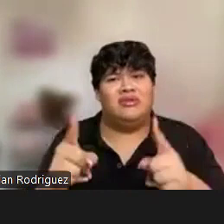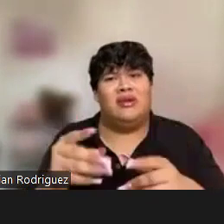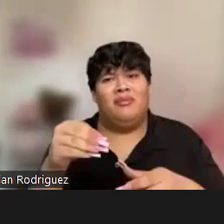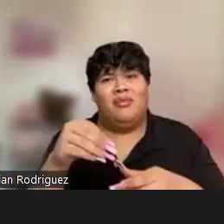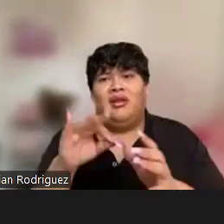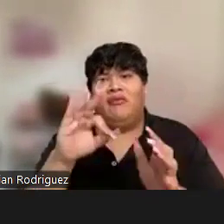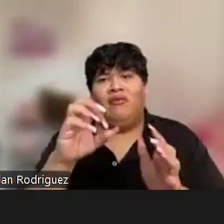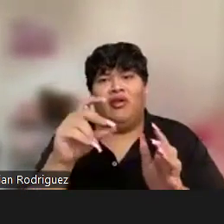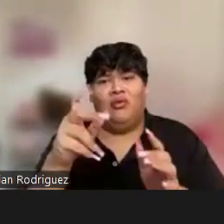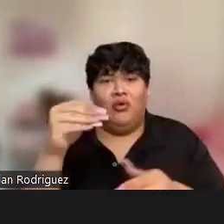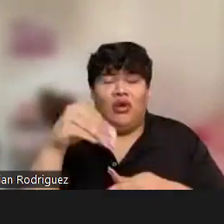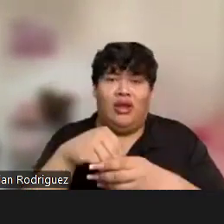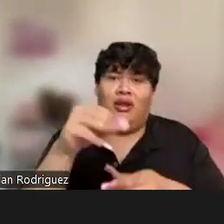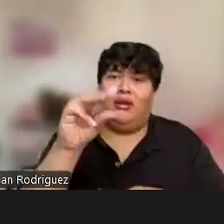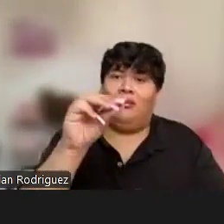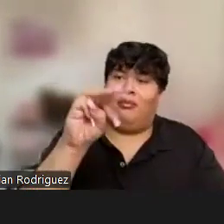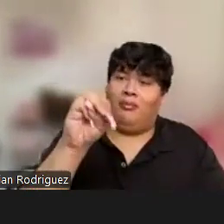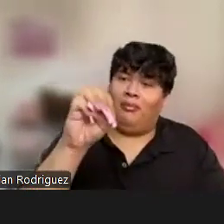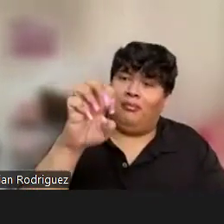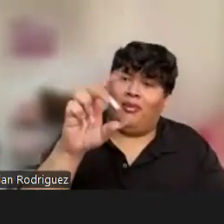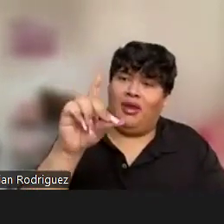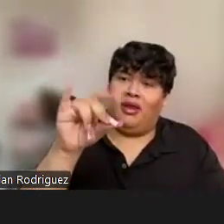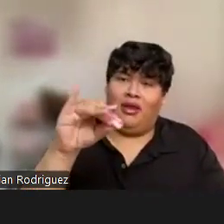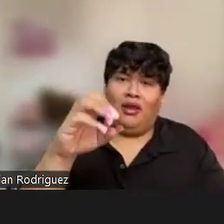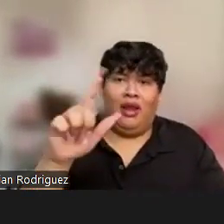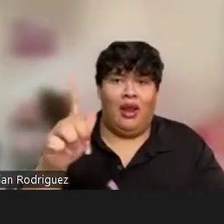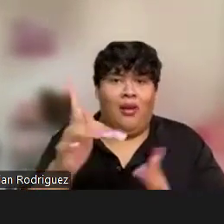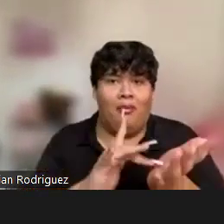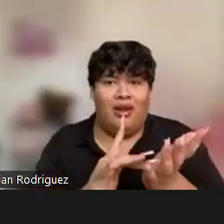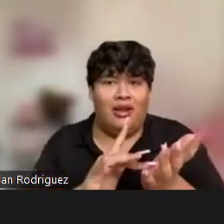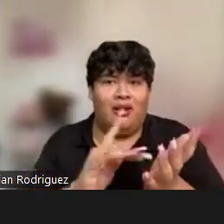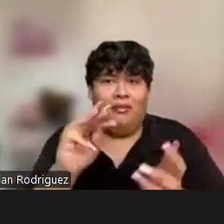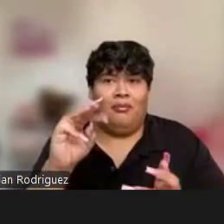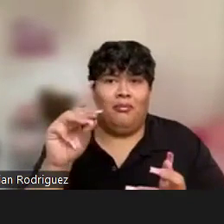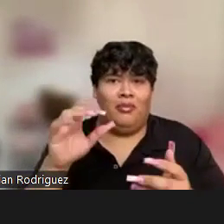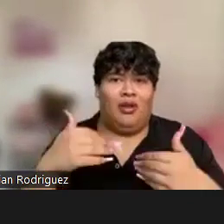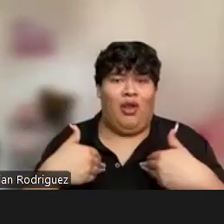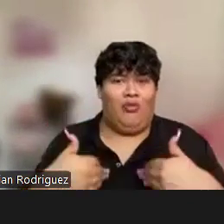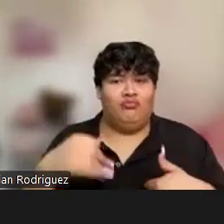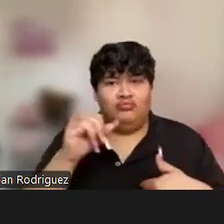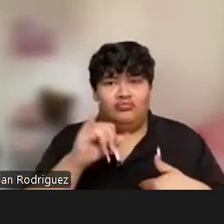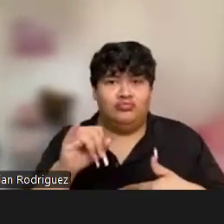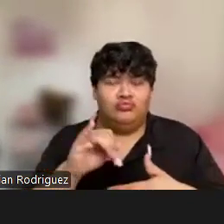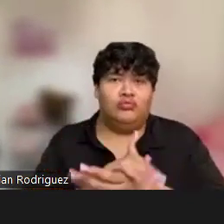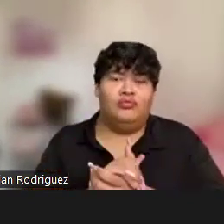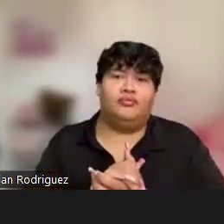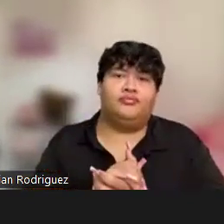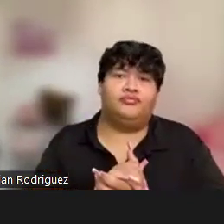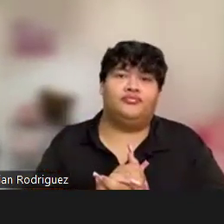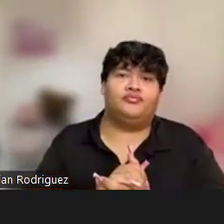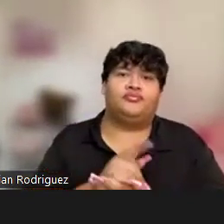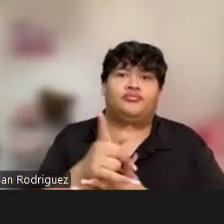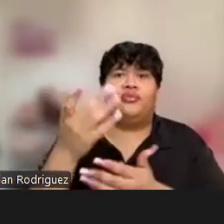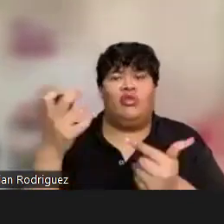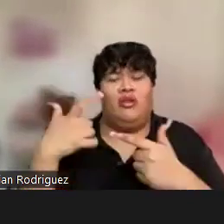for Medicare in covering these medications? The Center for CMS has already issued a coverage